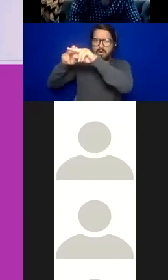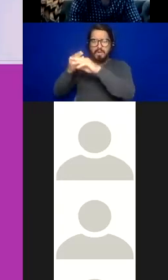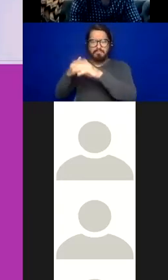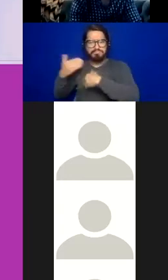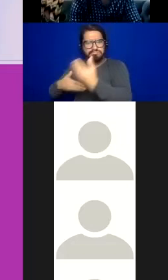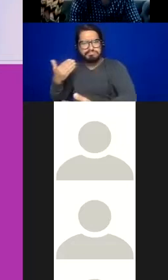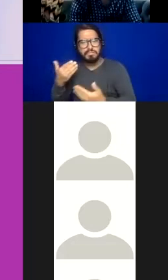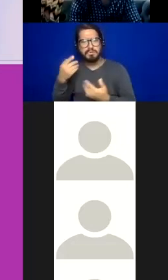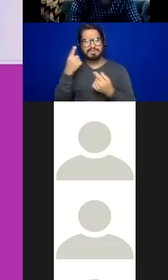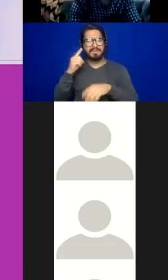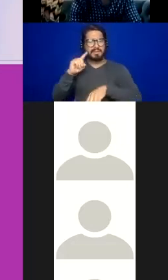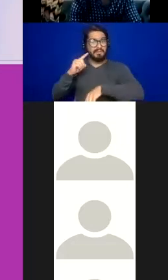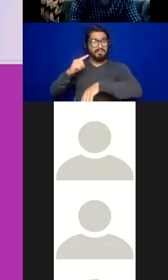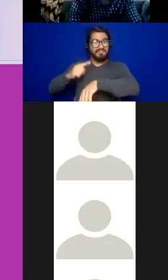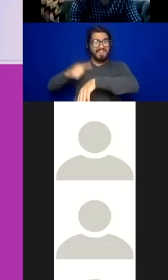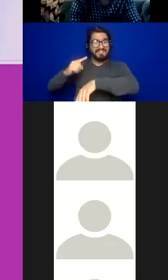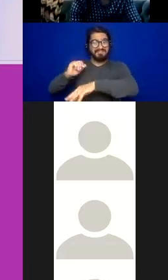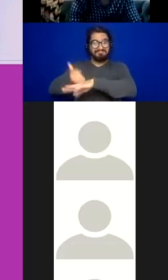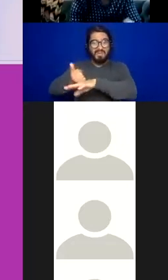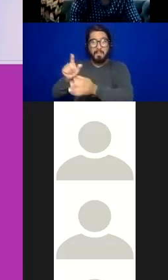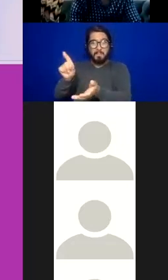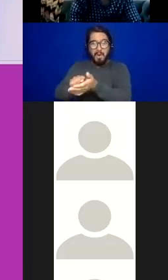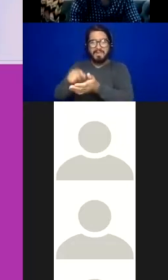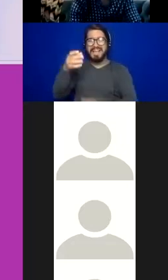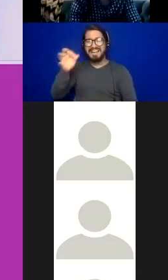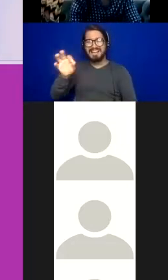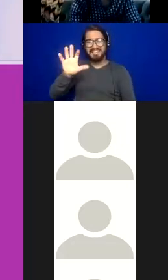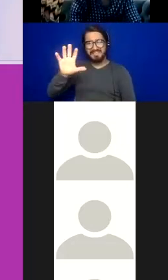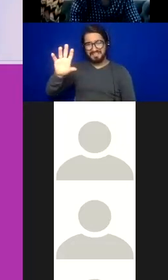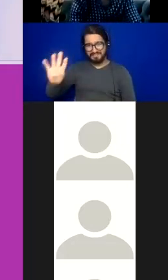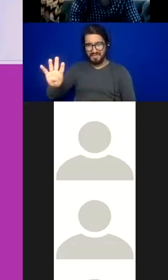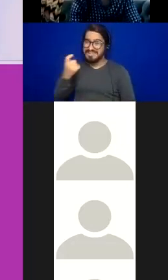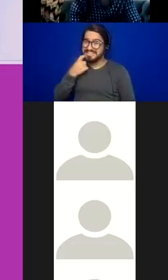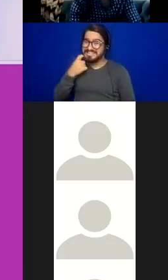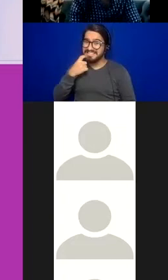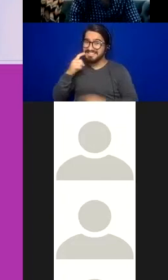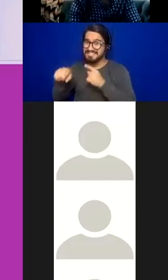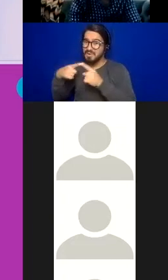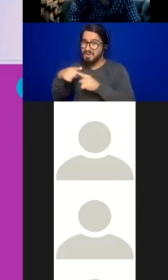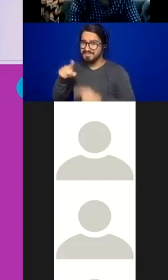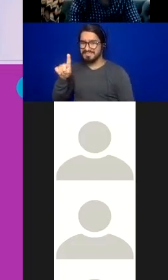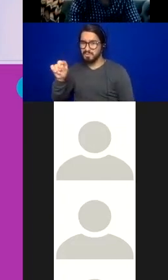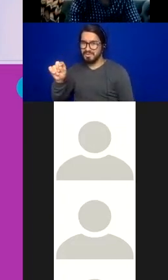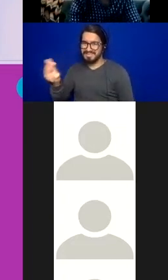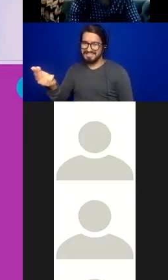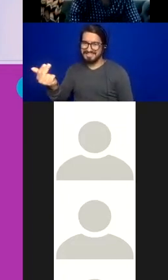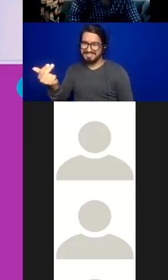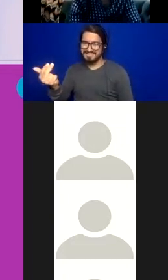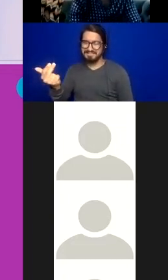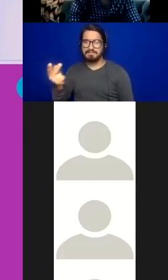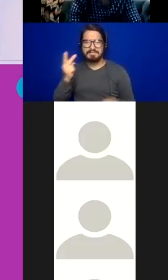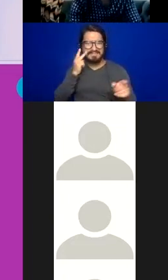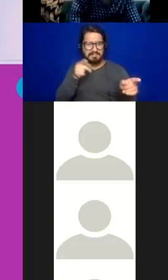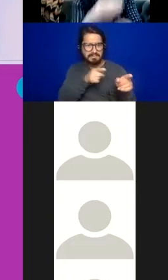think, 1954. The DSM-5, the most recent one, was published in 2013. And you can see that just the